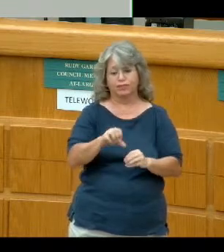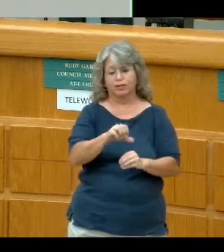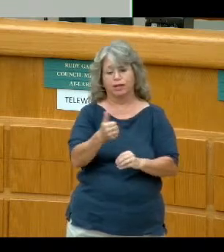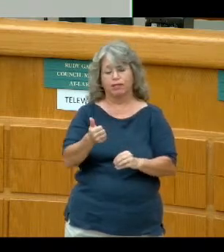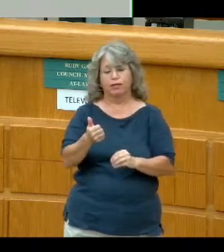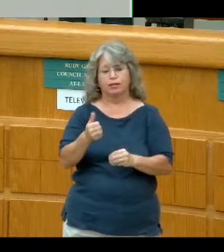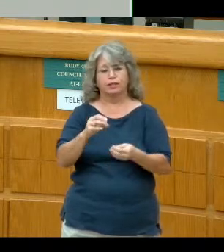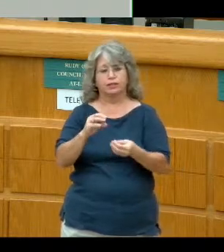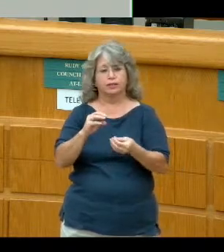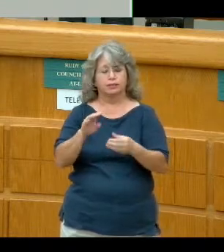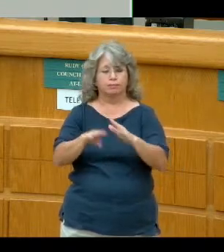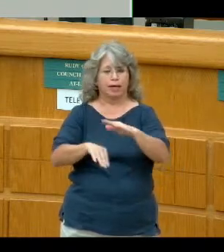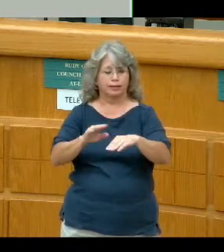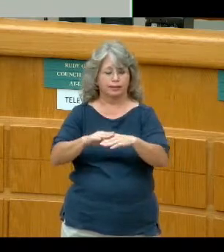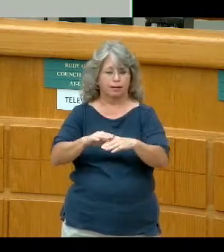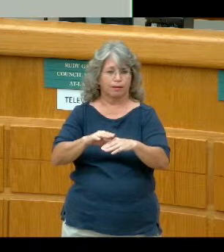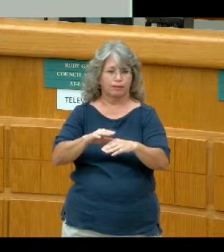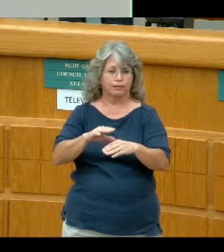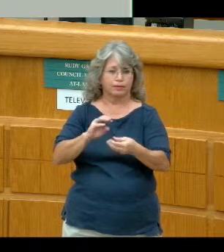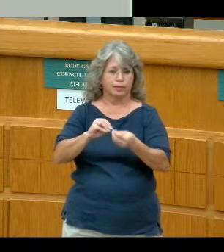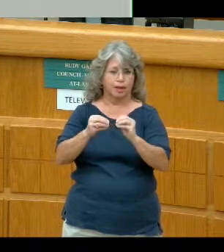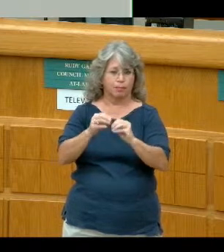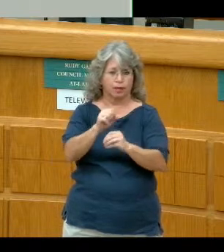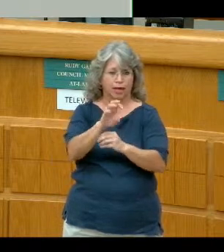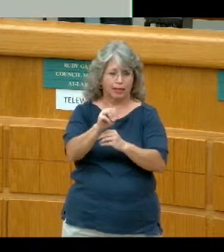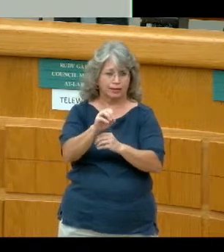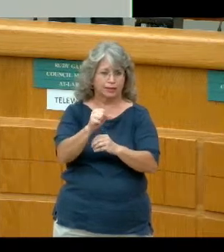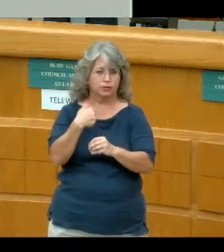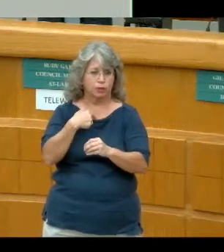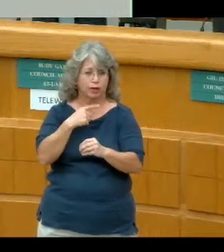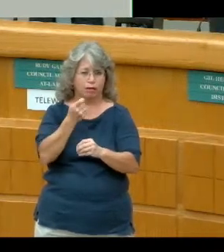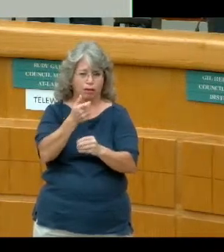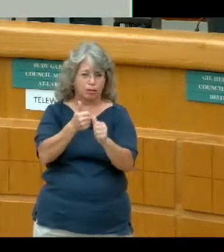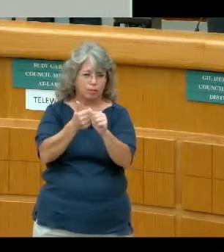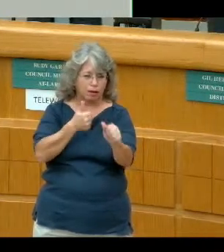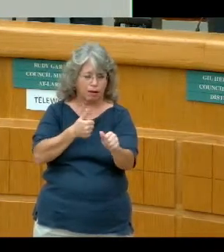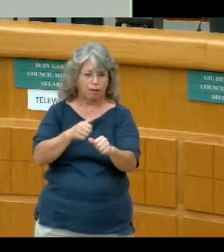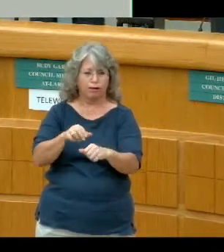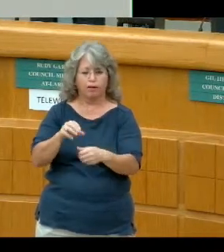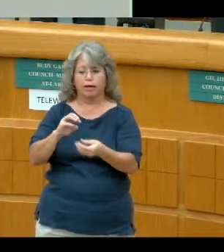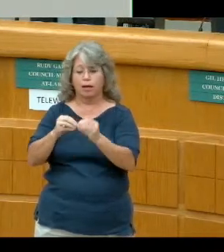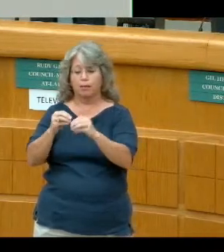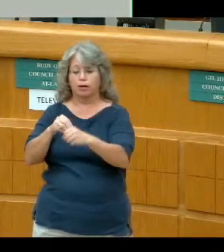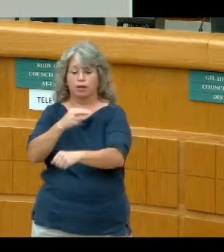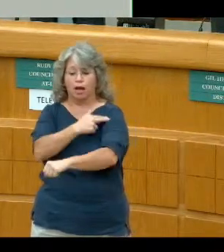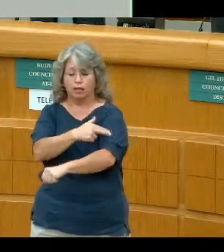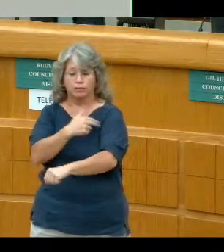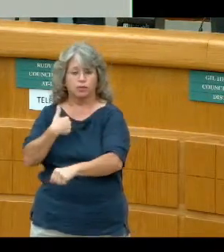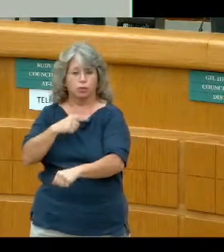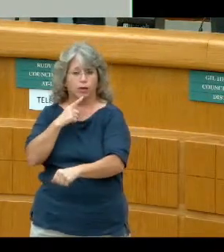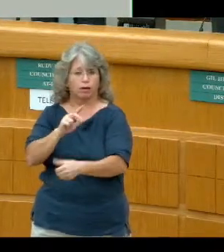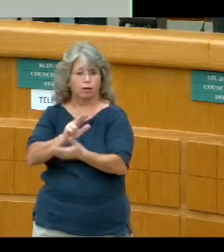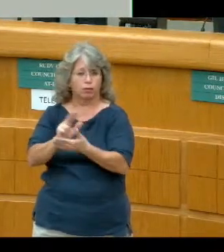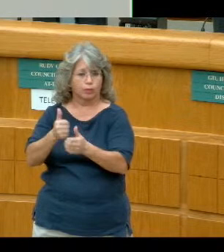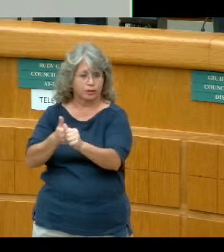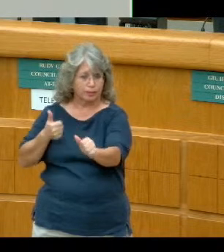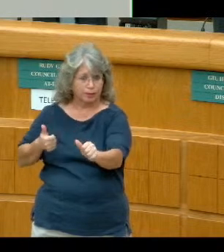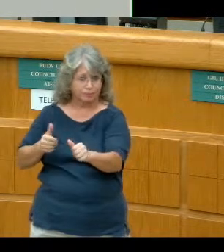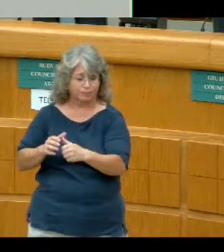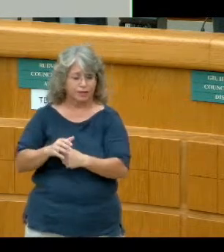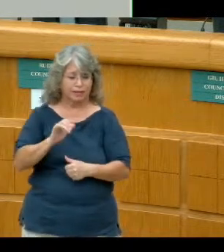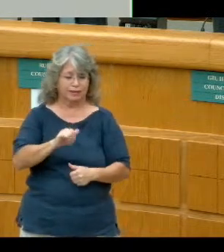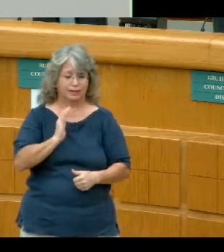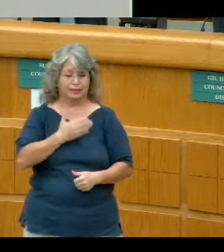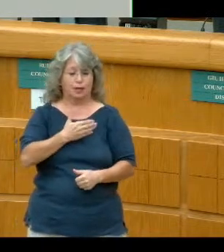on cases where a couple weeks and hospitalizations where we might be even 3 weeks behind. And so this is our best estimate today, but